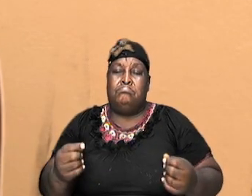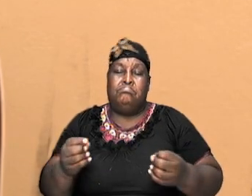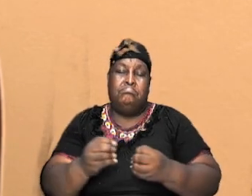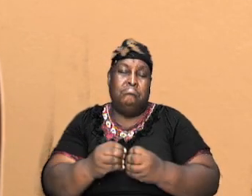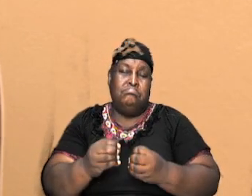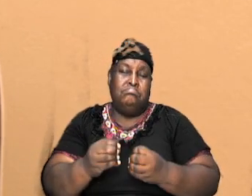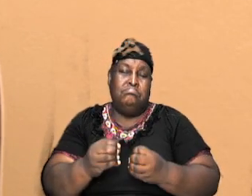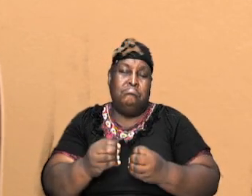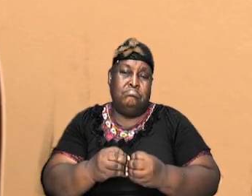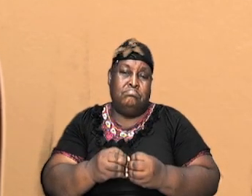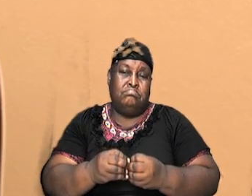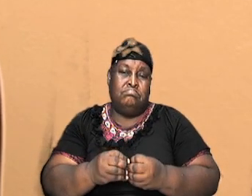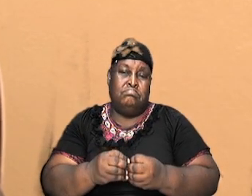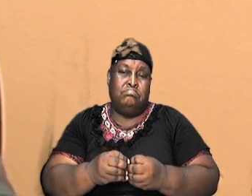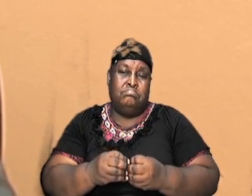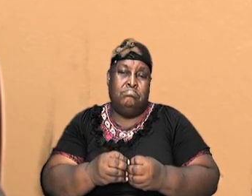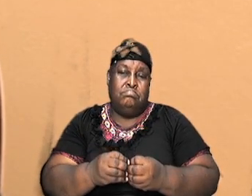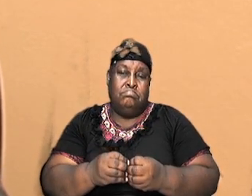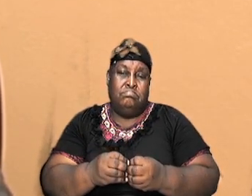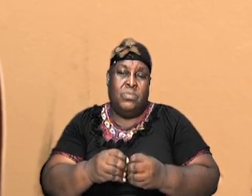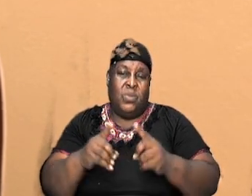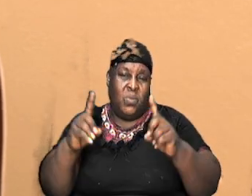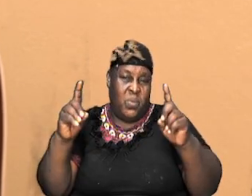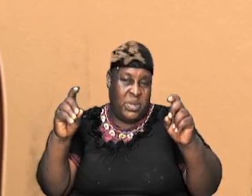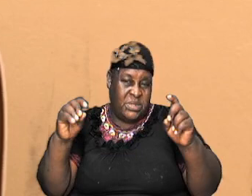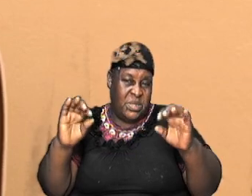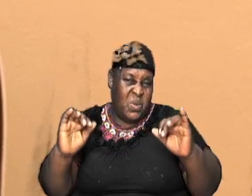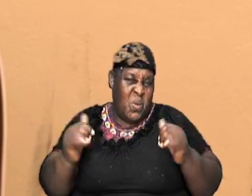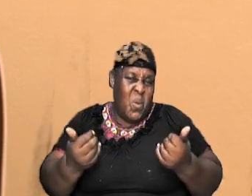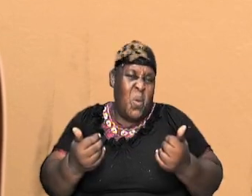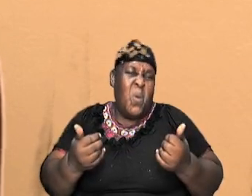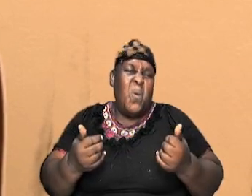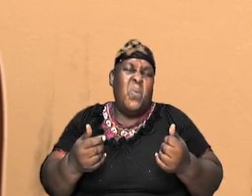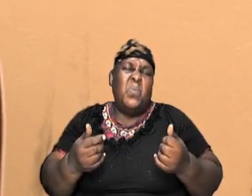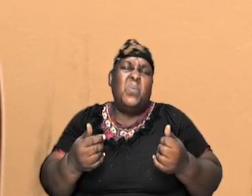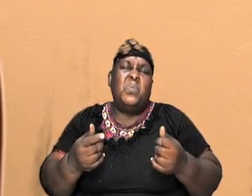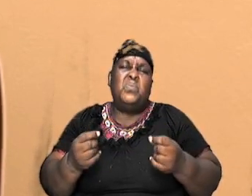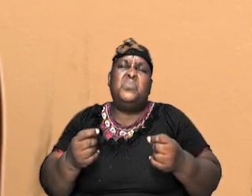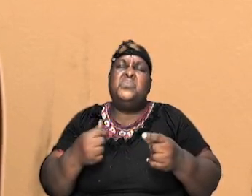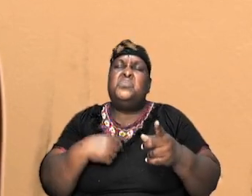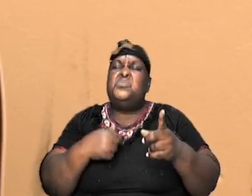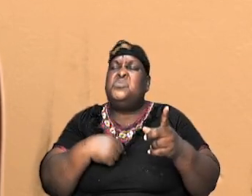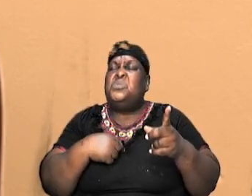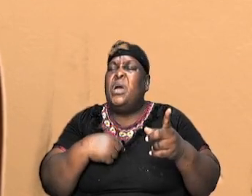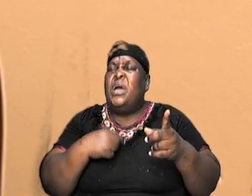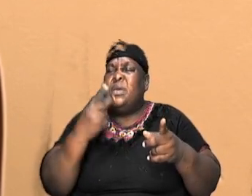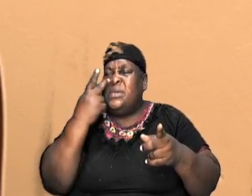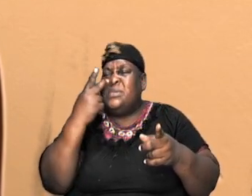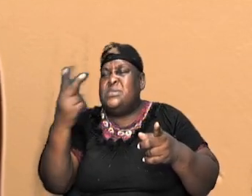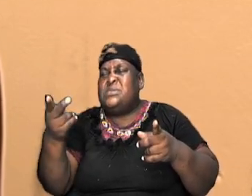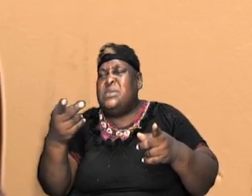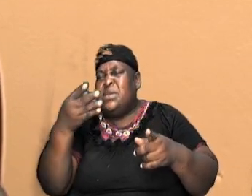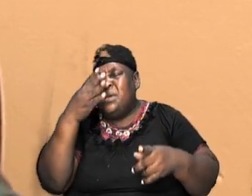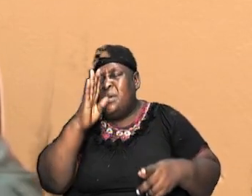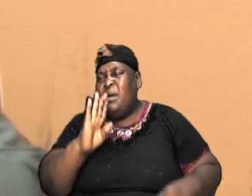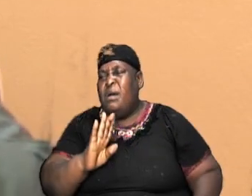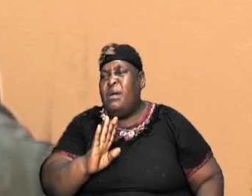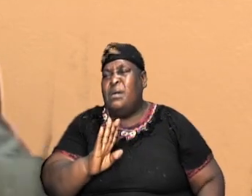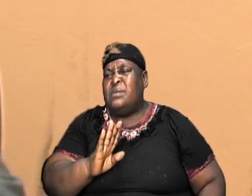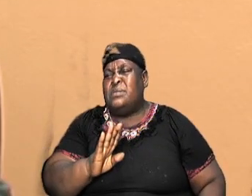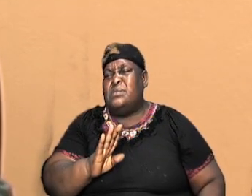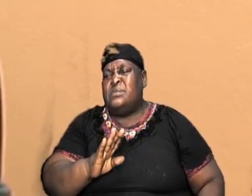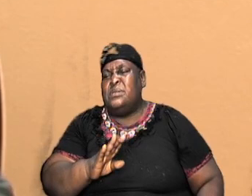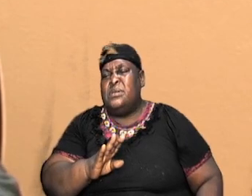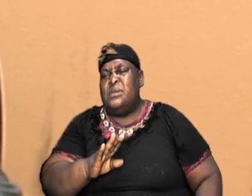more of. You know, the question is, how do I present Christ? You know, it's not just good enough to say,